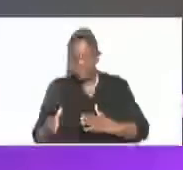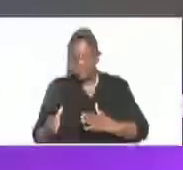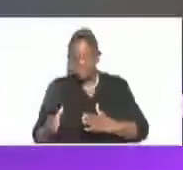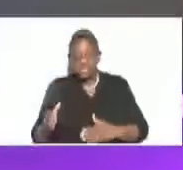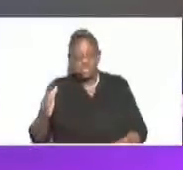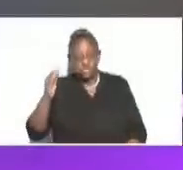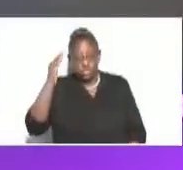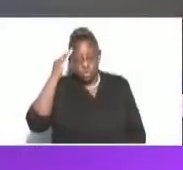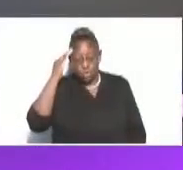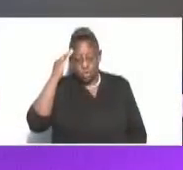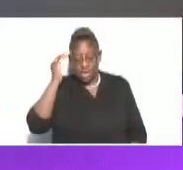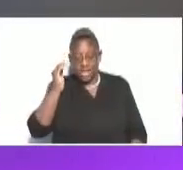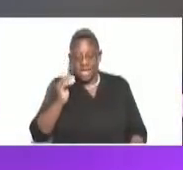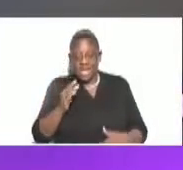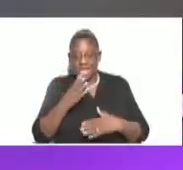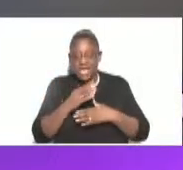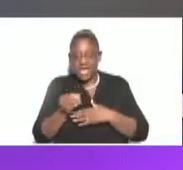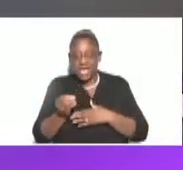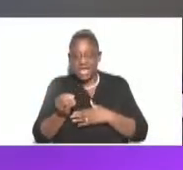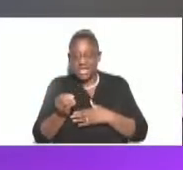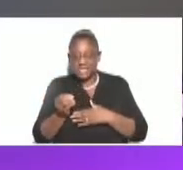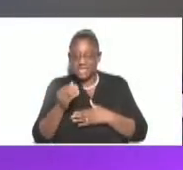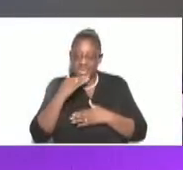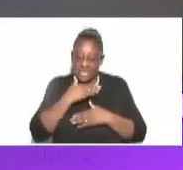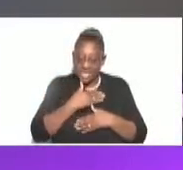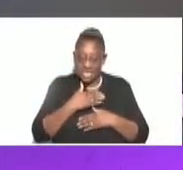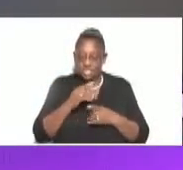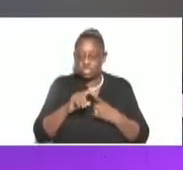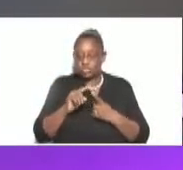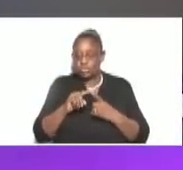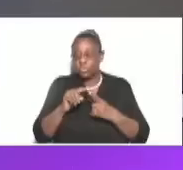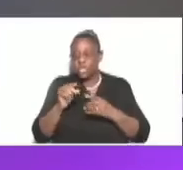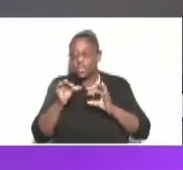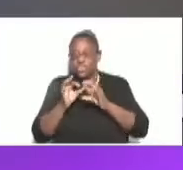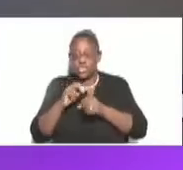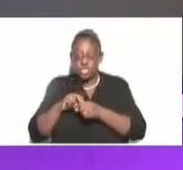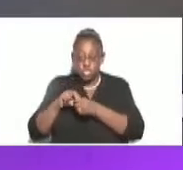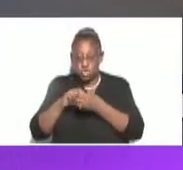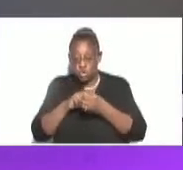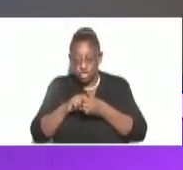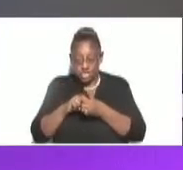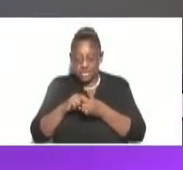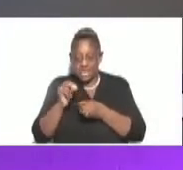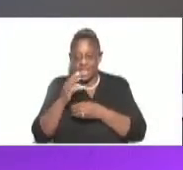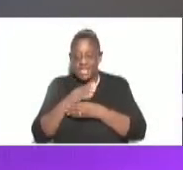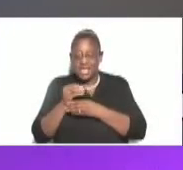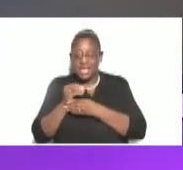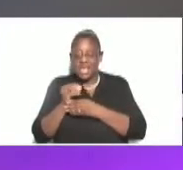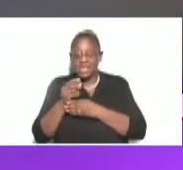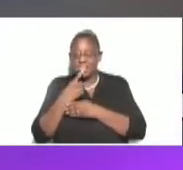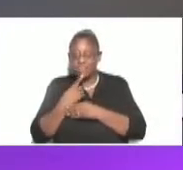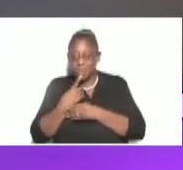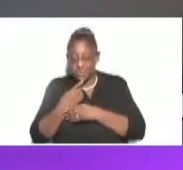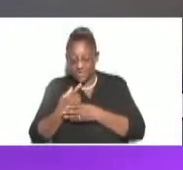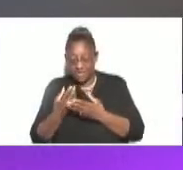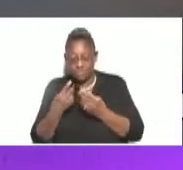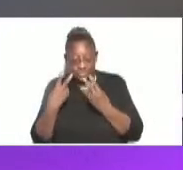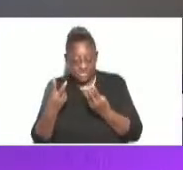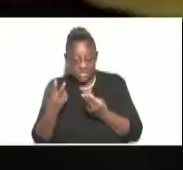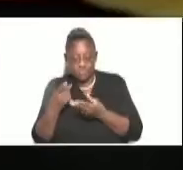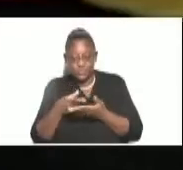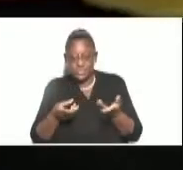knowingly misleading and deceiving both the unions and the public. Corbell Pyfrom has more on the union's